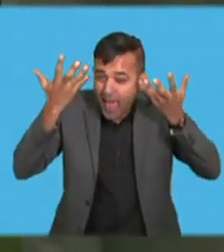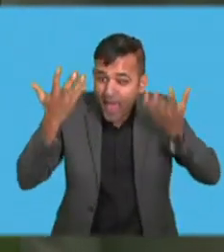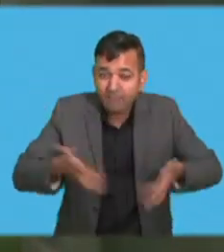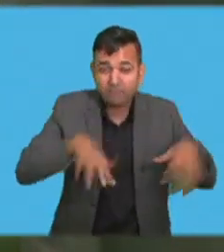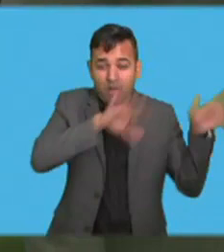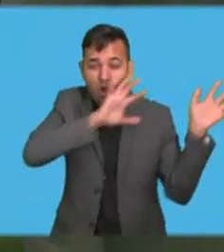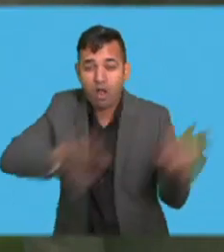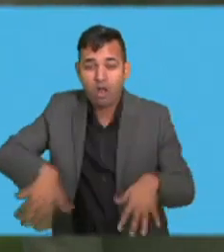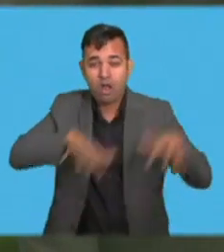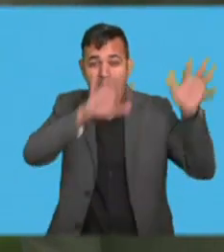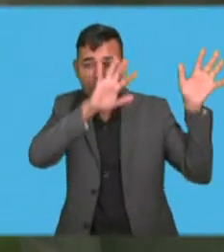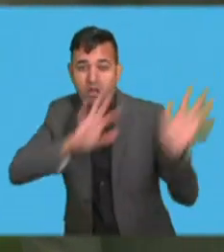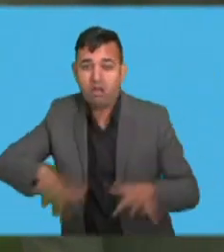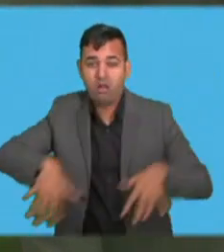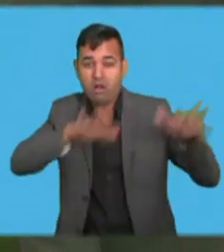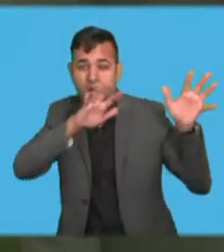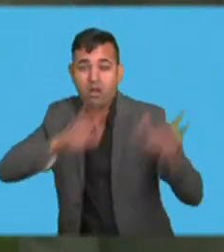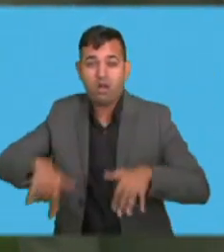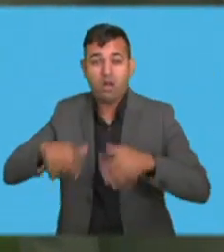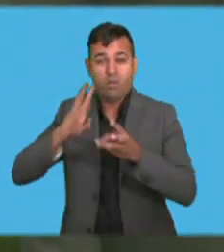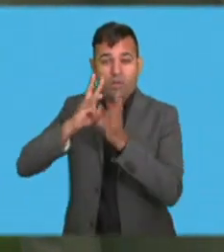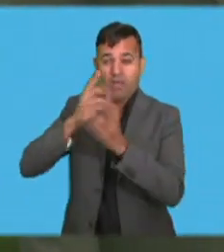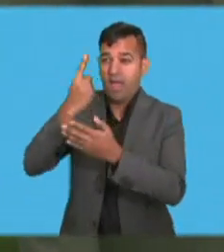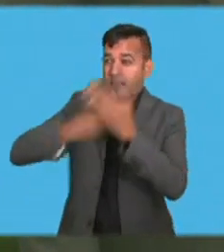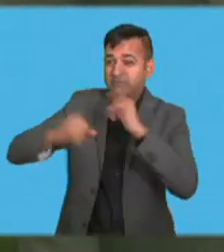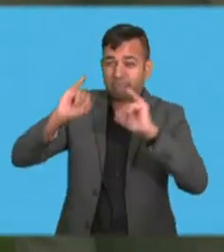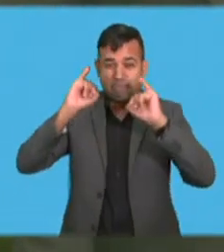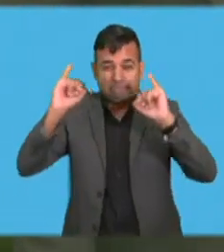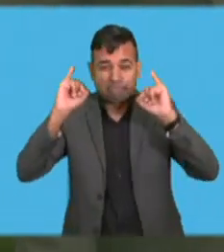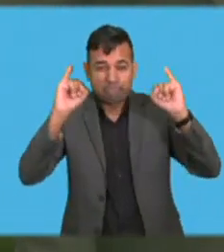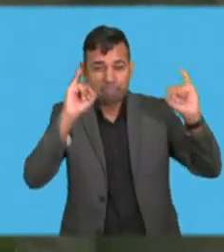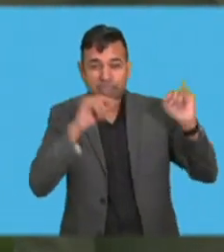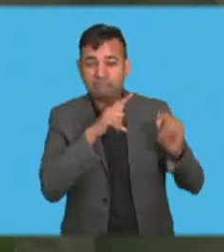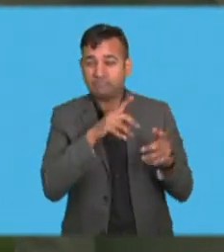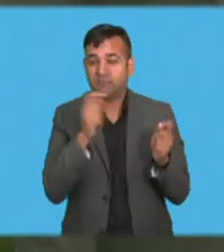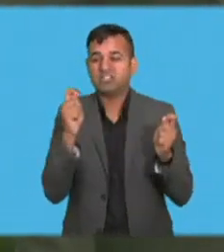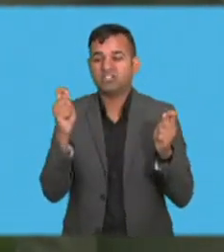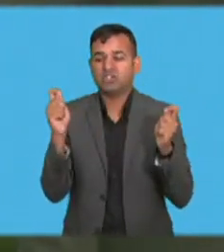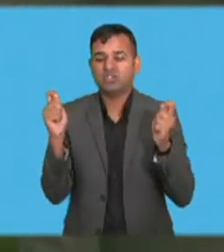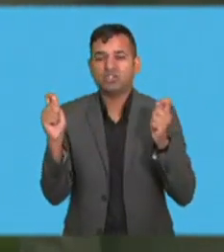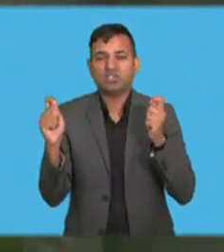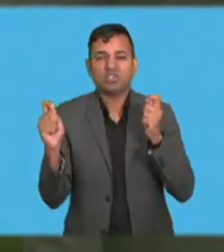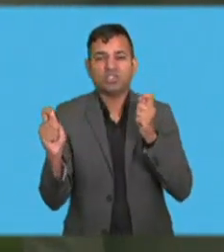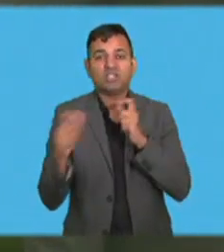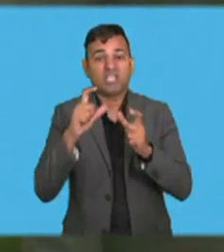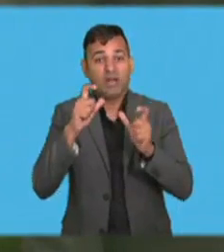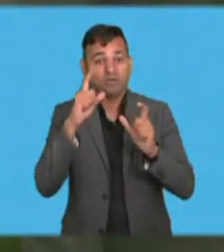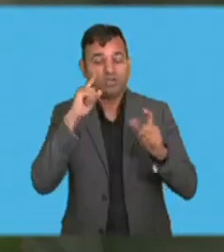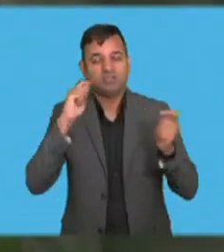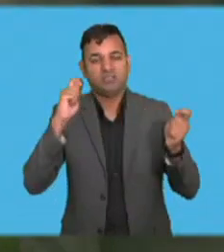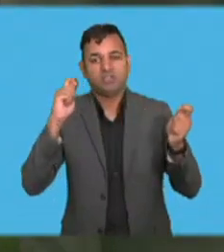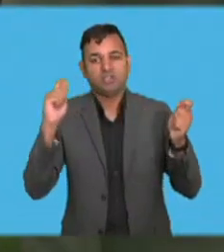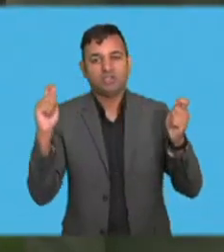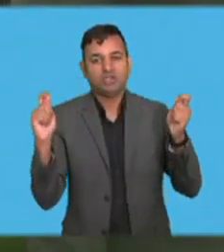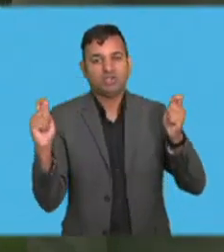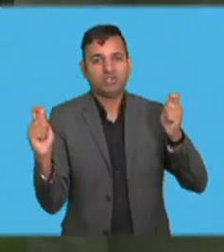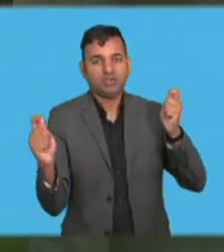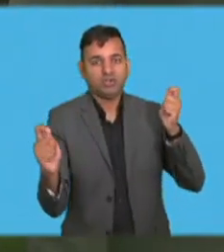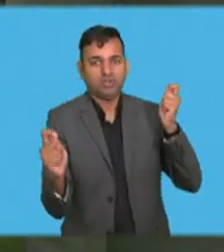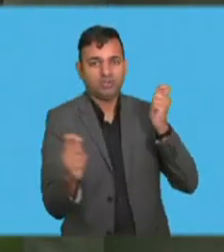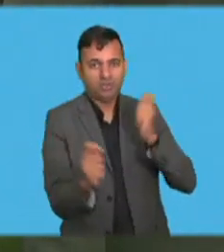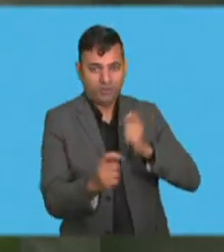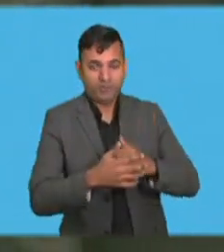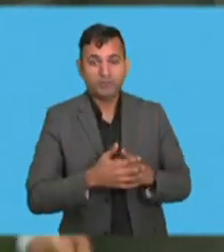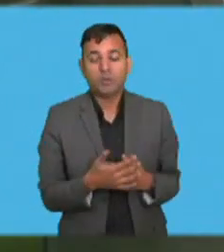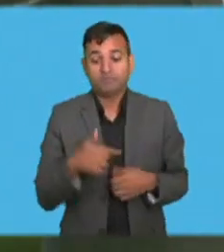pattern has changed significantly. This morning we have been talking about climate change. And the trend now is